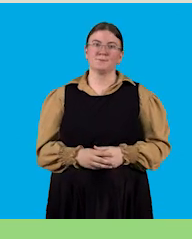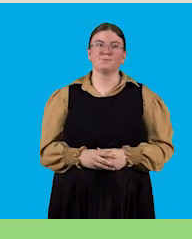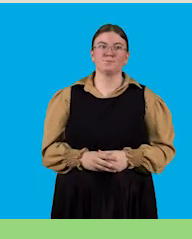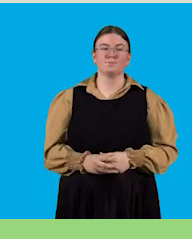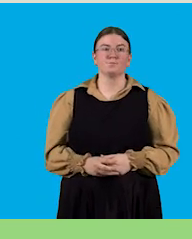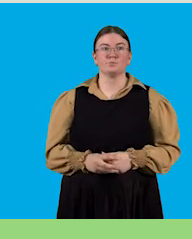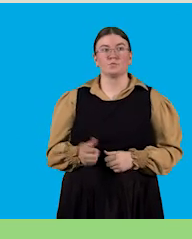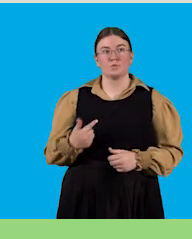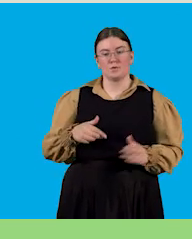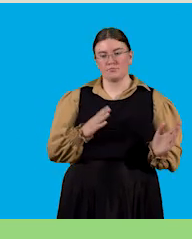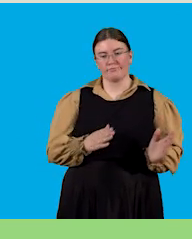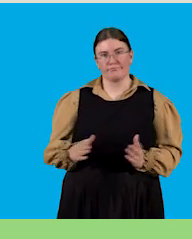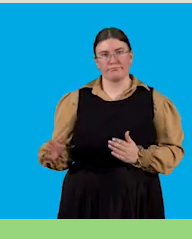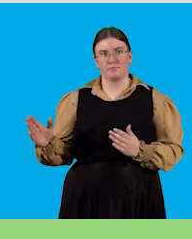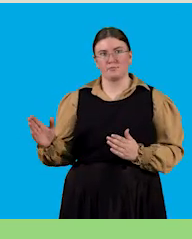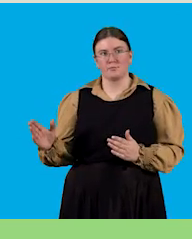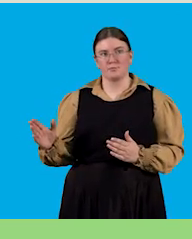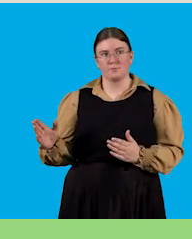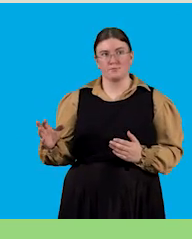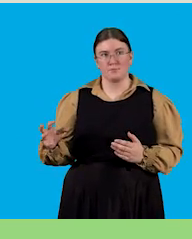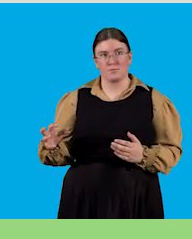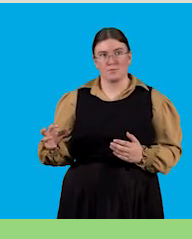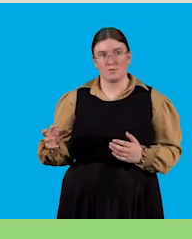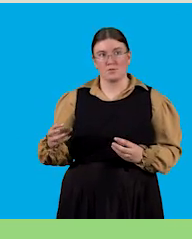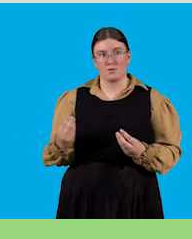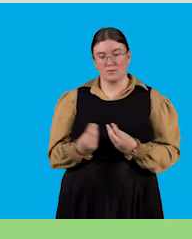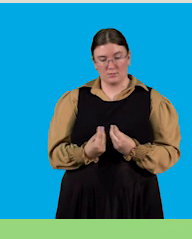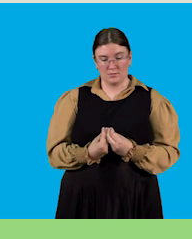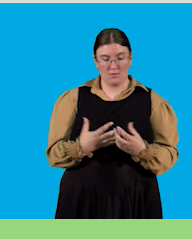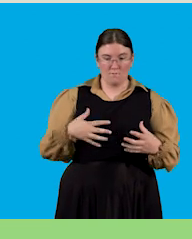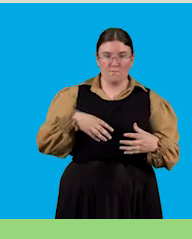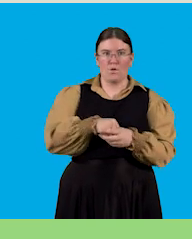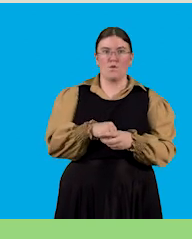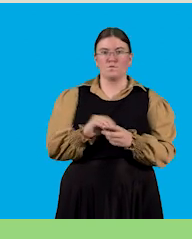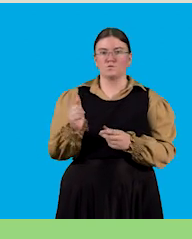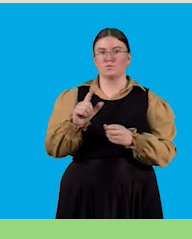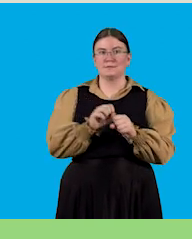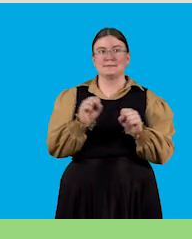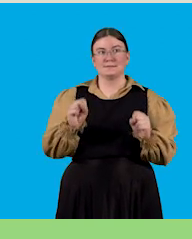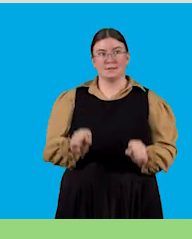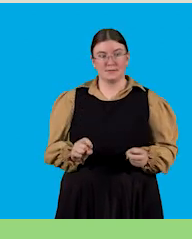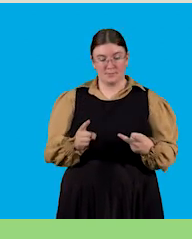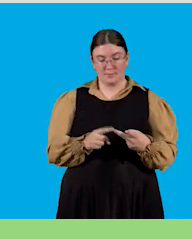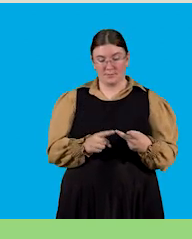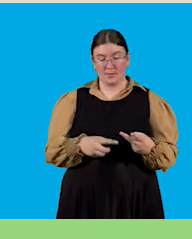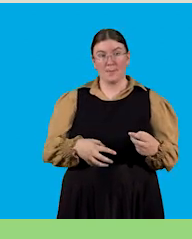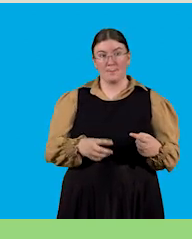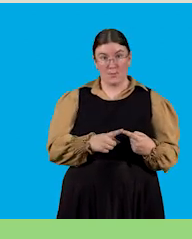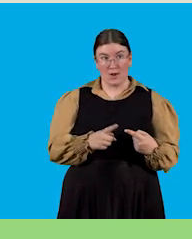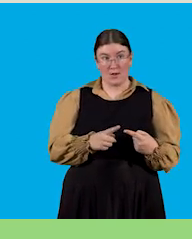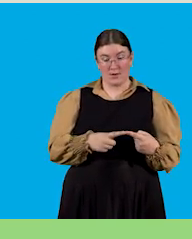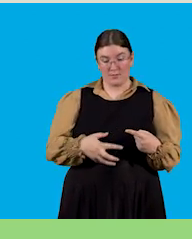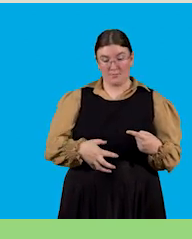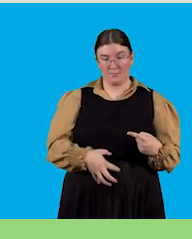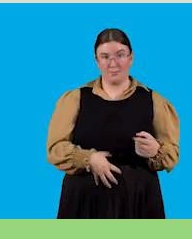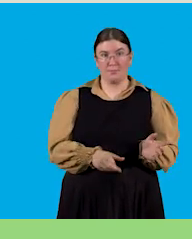And then we move on to organs that are involved in the excretory system, namely the bladder, which